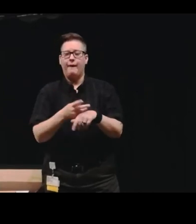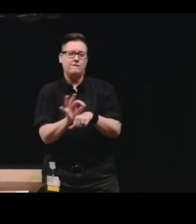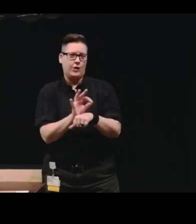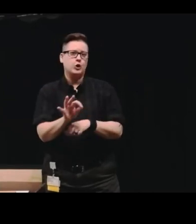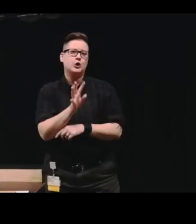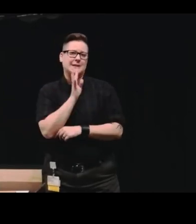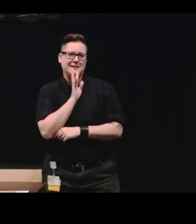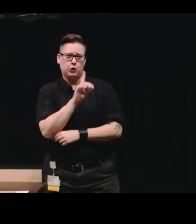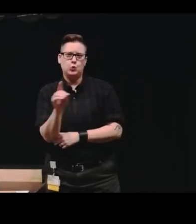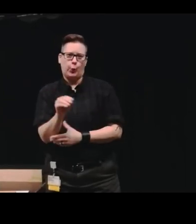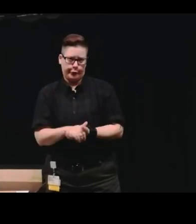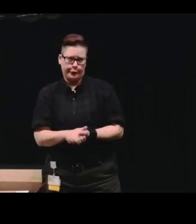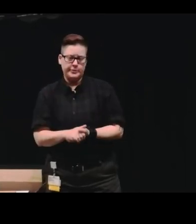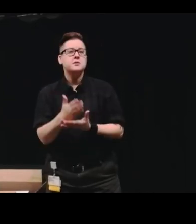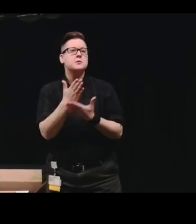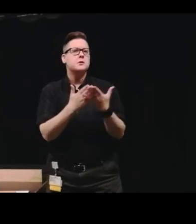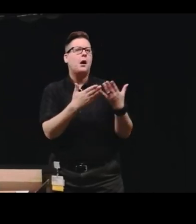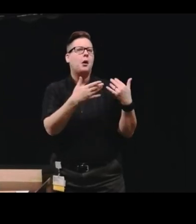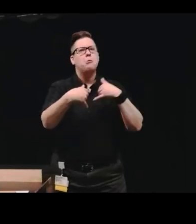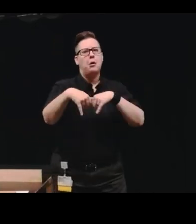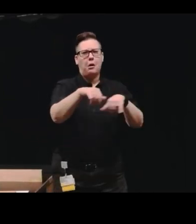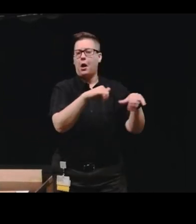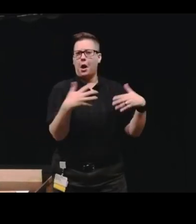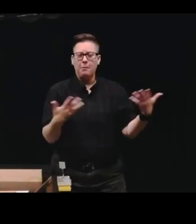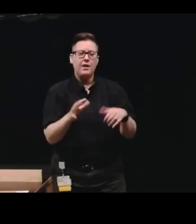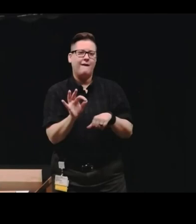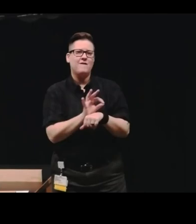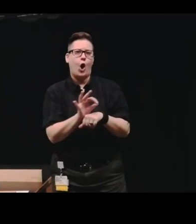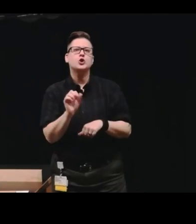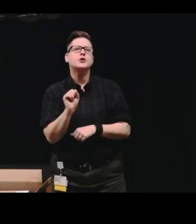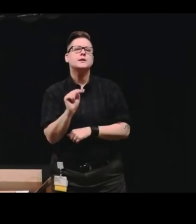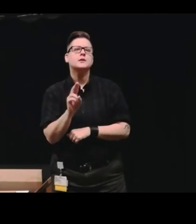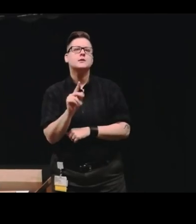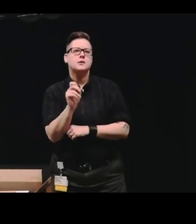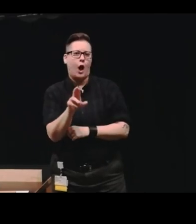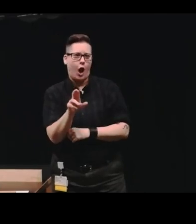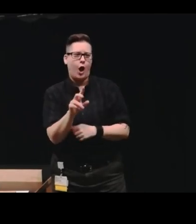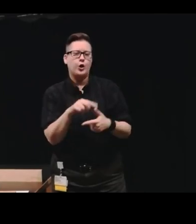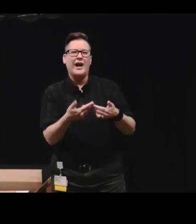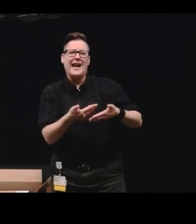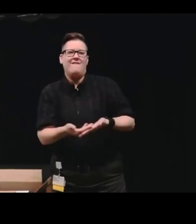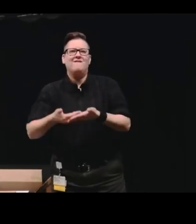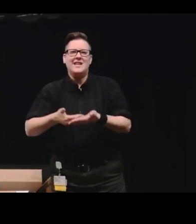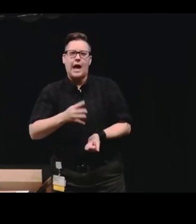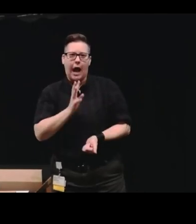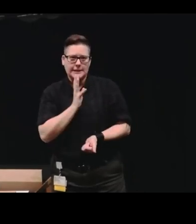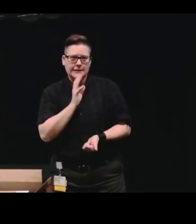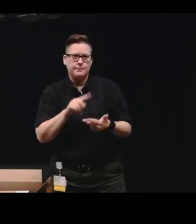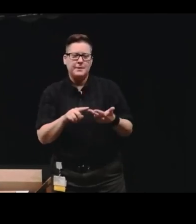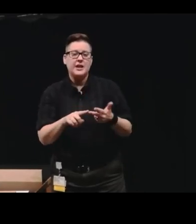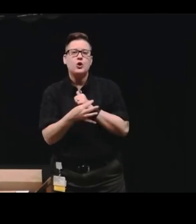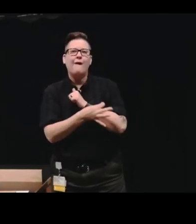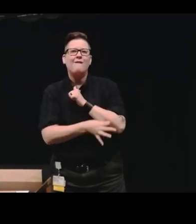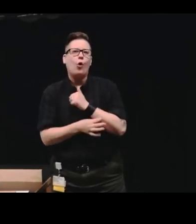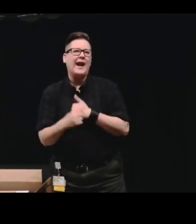speech disorders. Some of the more common being functional stutter. There's infantile speech. There's also foreign accent